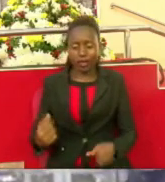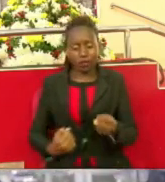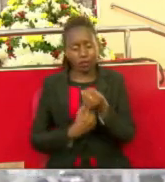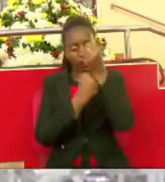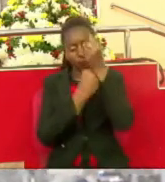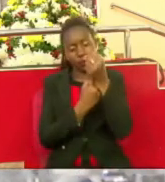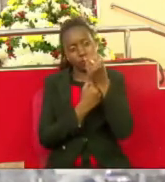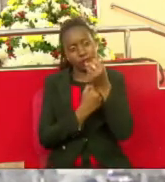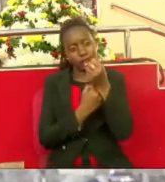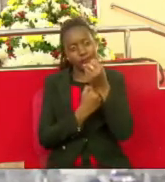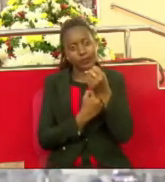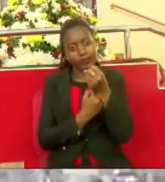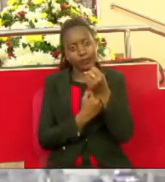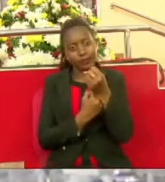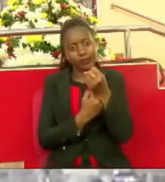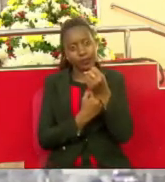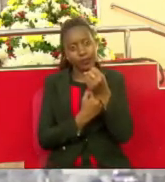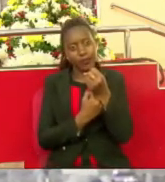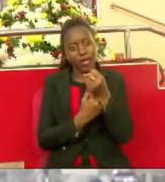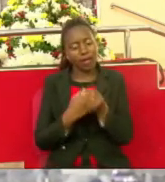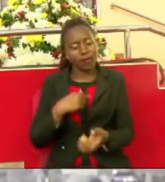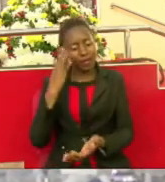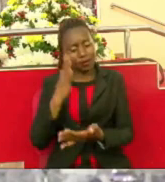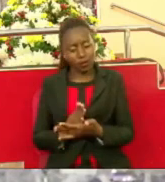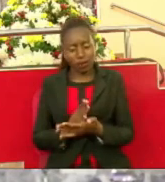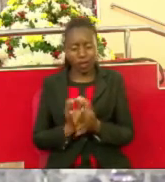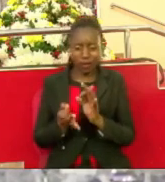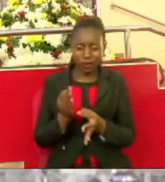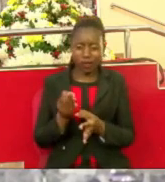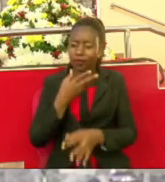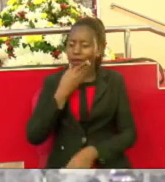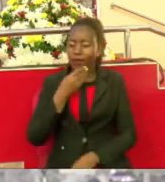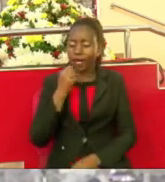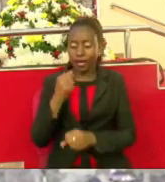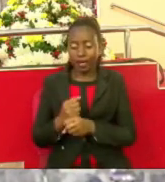I'm sure if he just did what was the right thing, not running away from home,